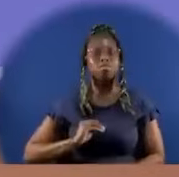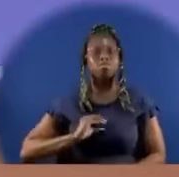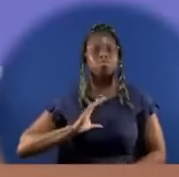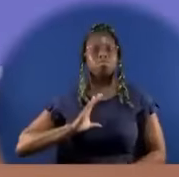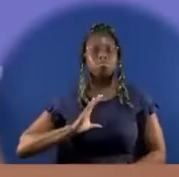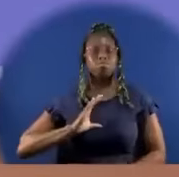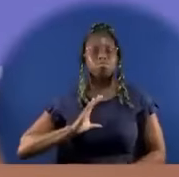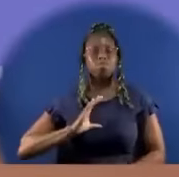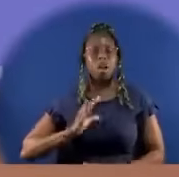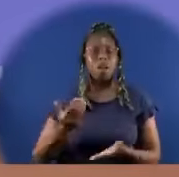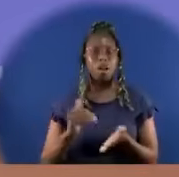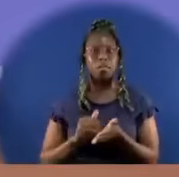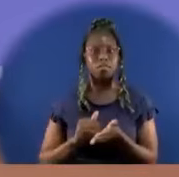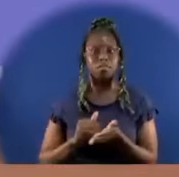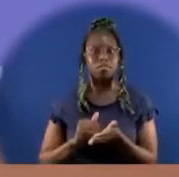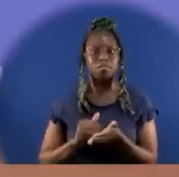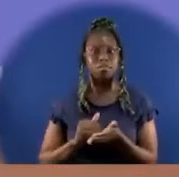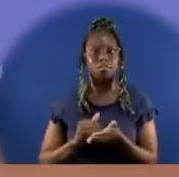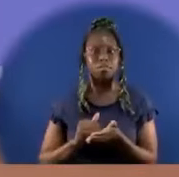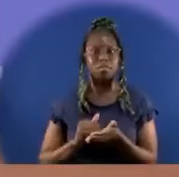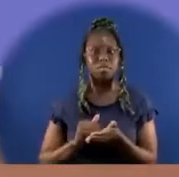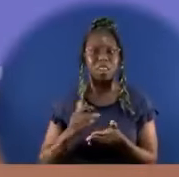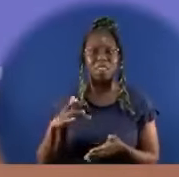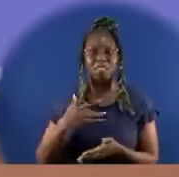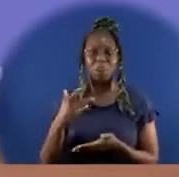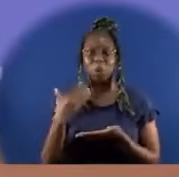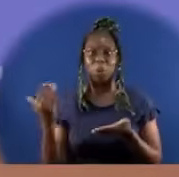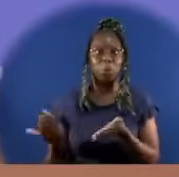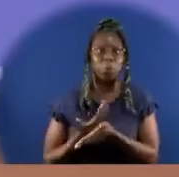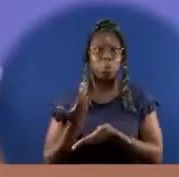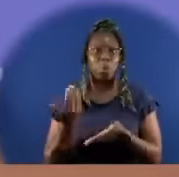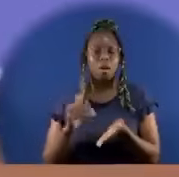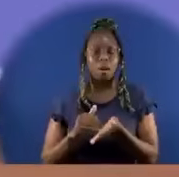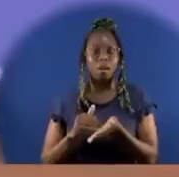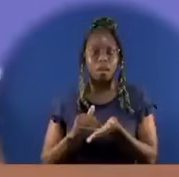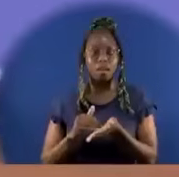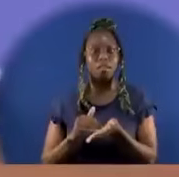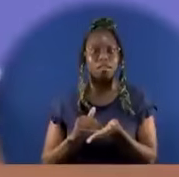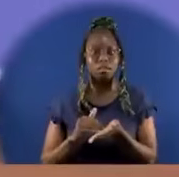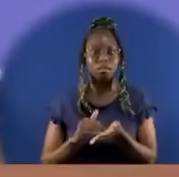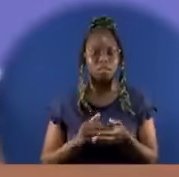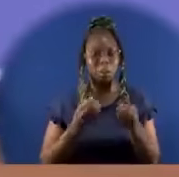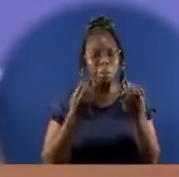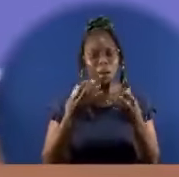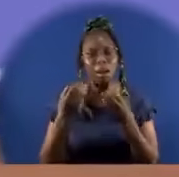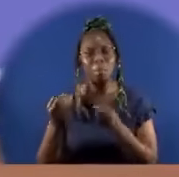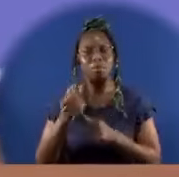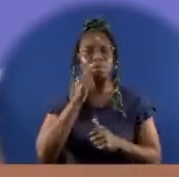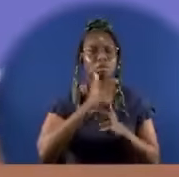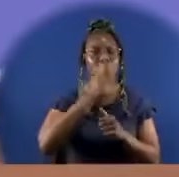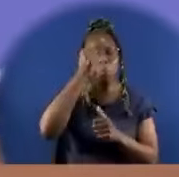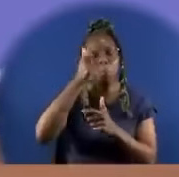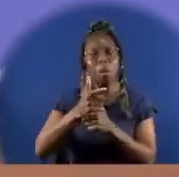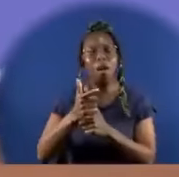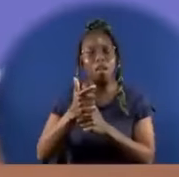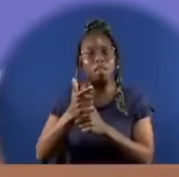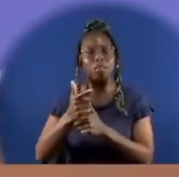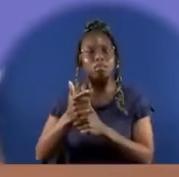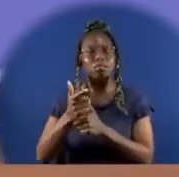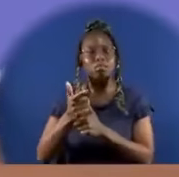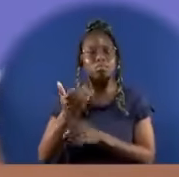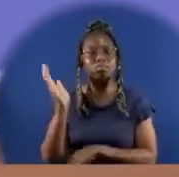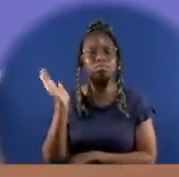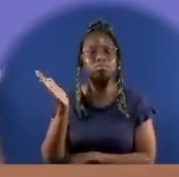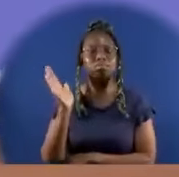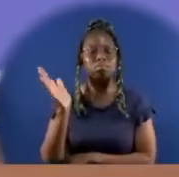we were certainly refreshed by the Word of God this past week as so many sisters and brothers preached to us and blessed us with the Word